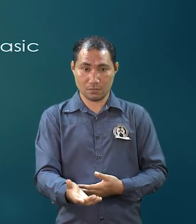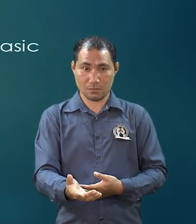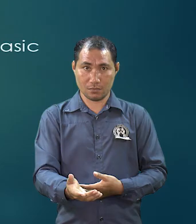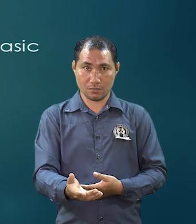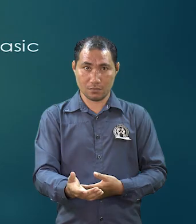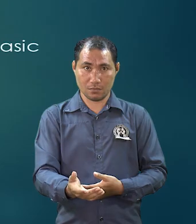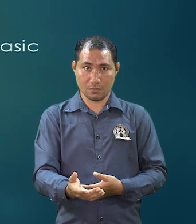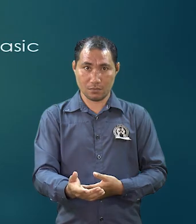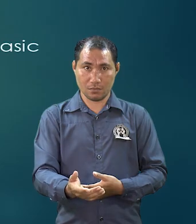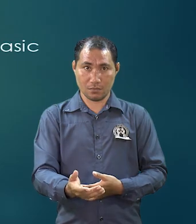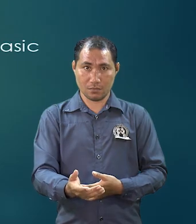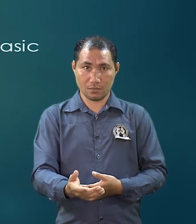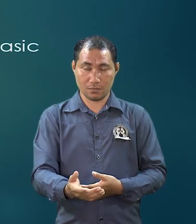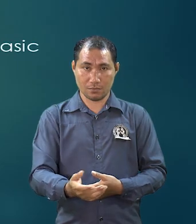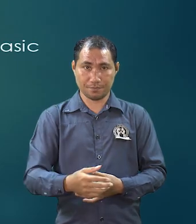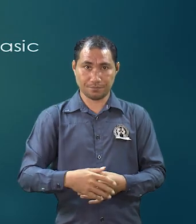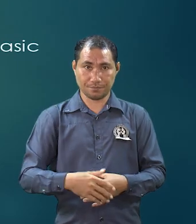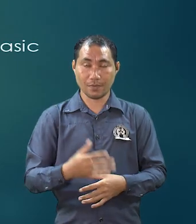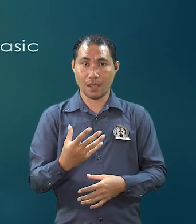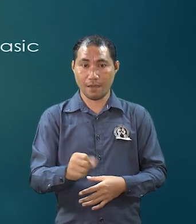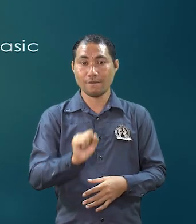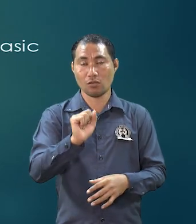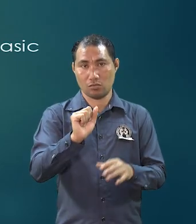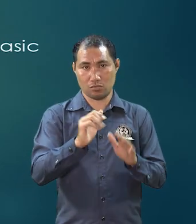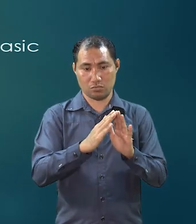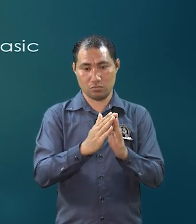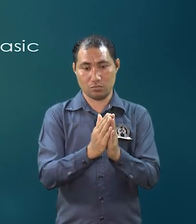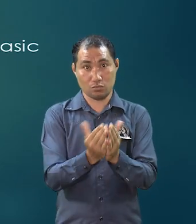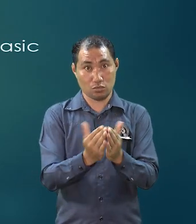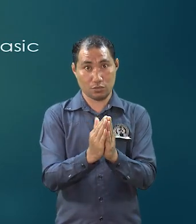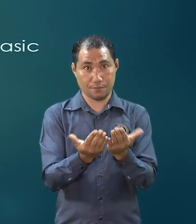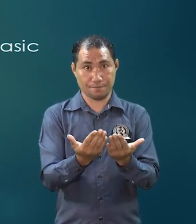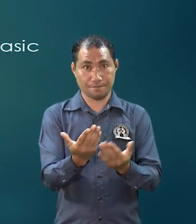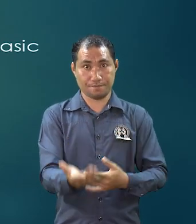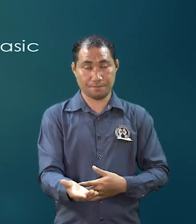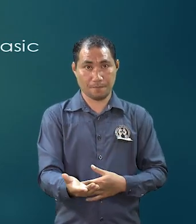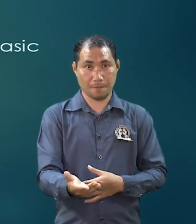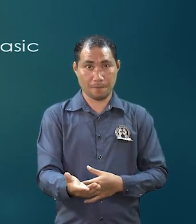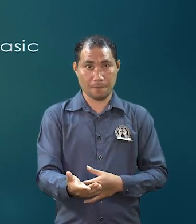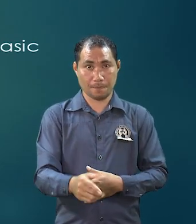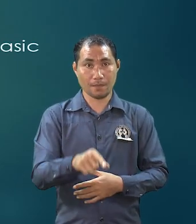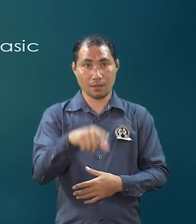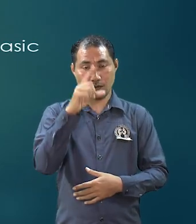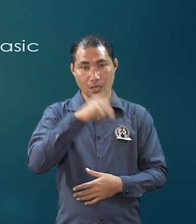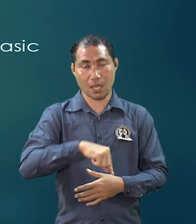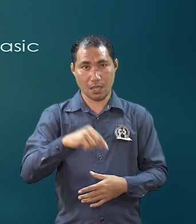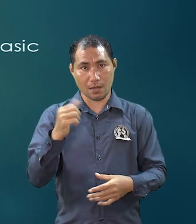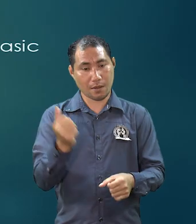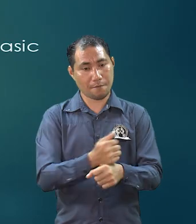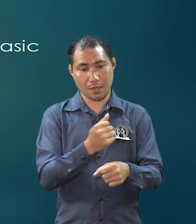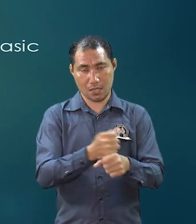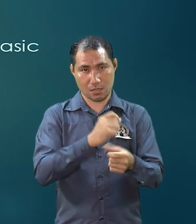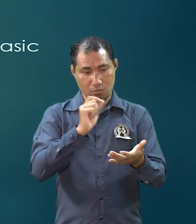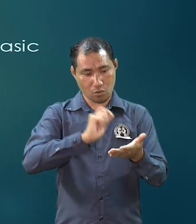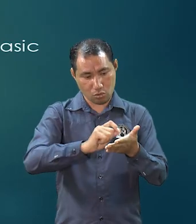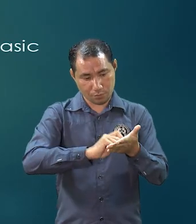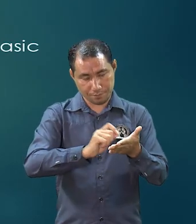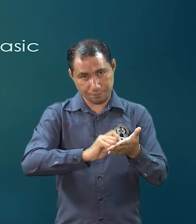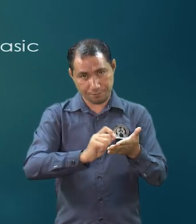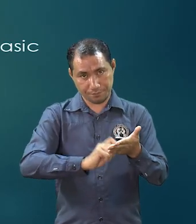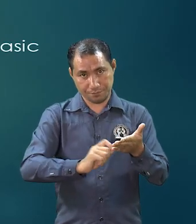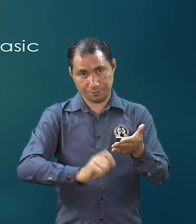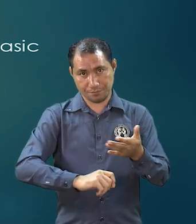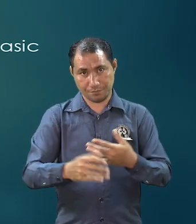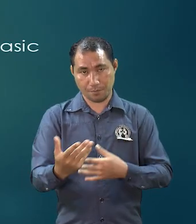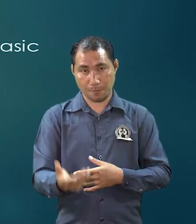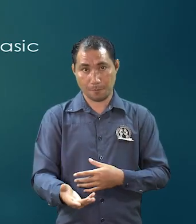to have your FTT exercise book with you so that you can make notes from our lesson. Your